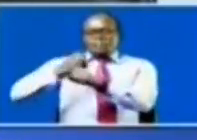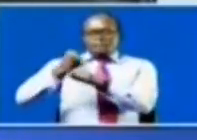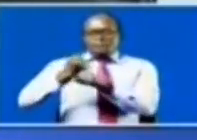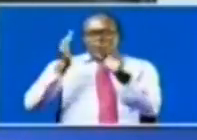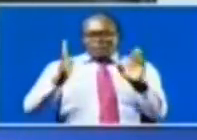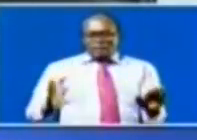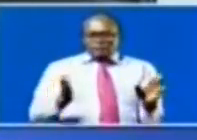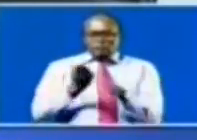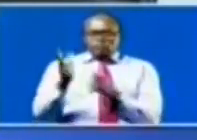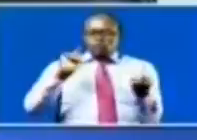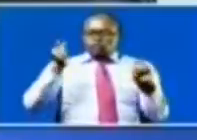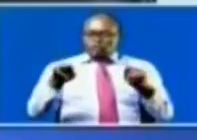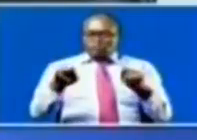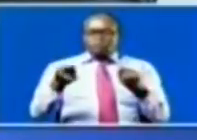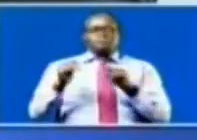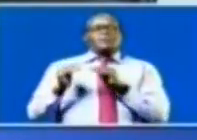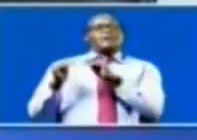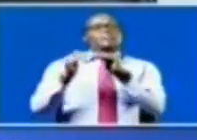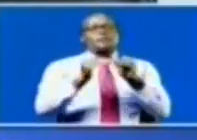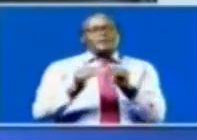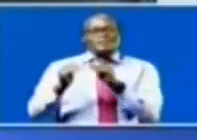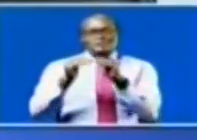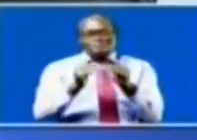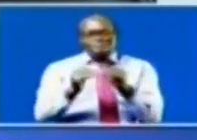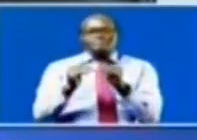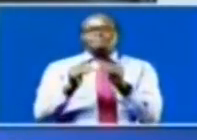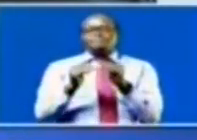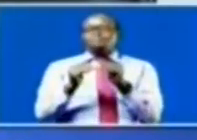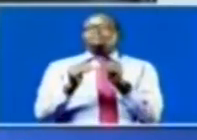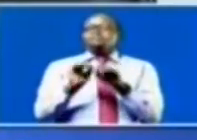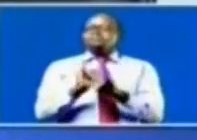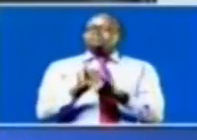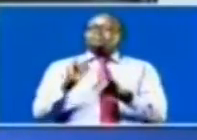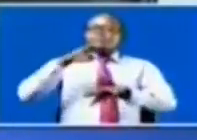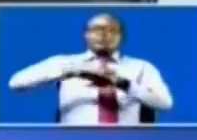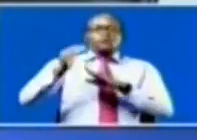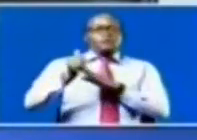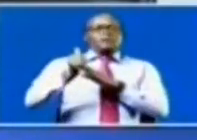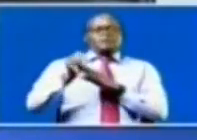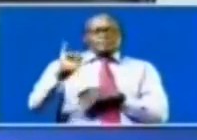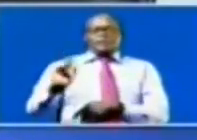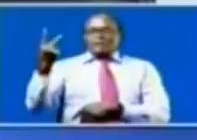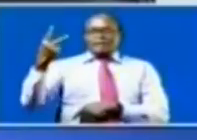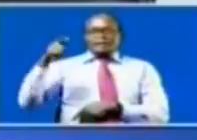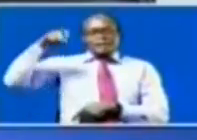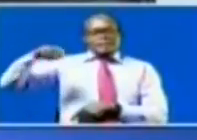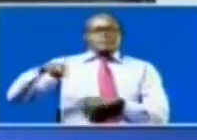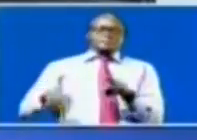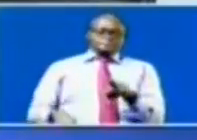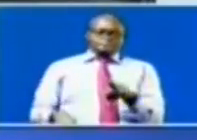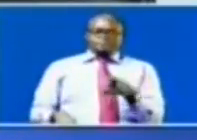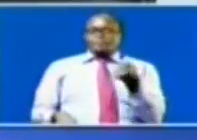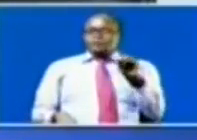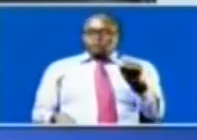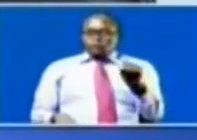performance in terms of reforms, in terms of democracy, in terms of decent leadership that this country has been yearning for.